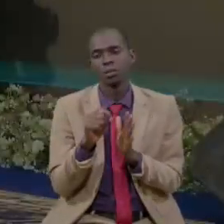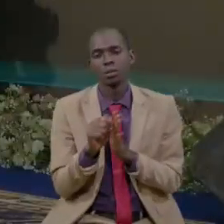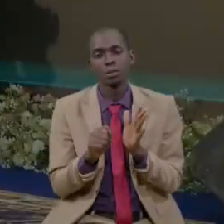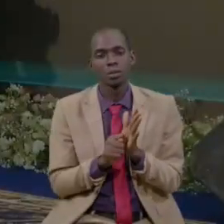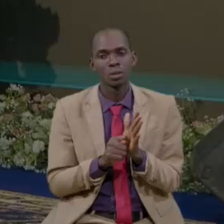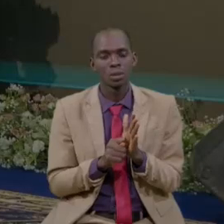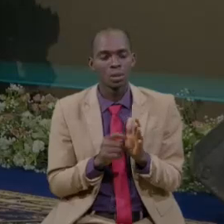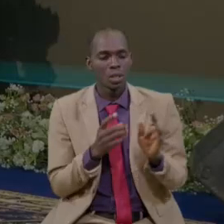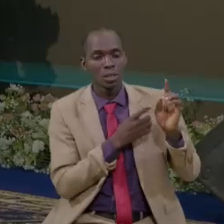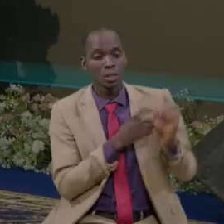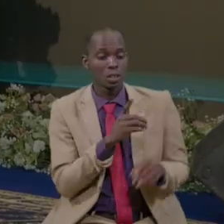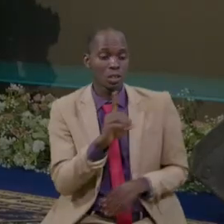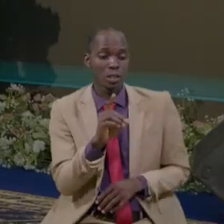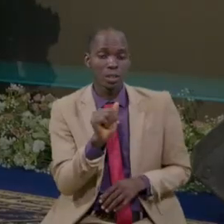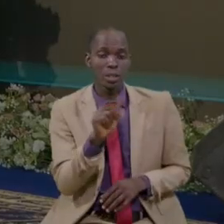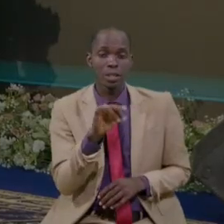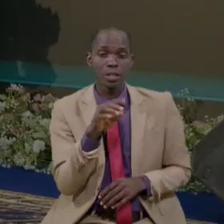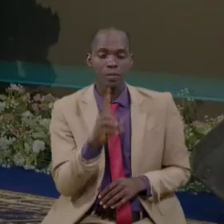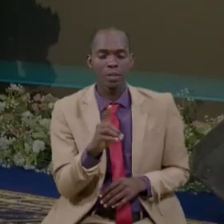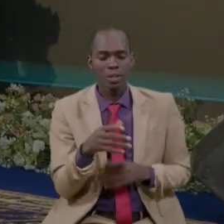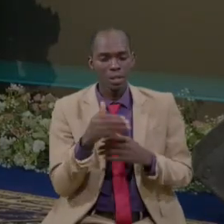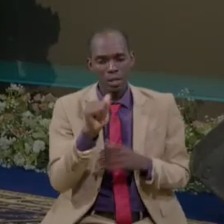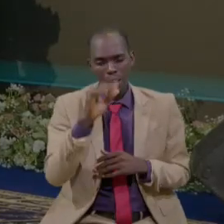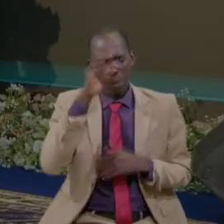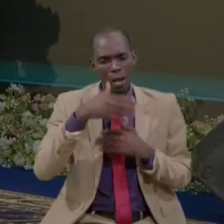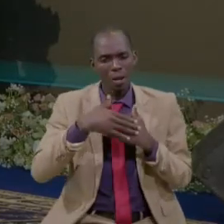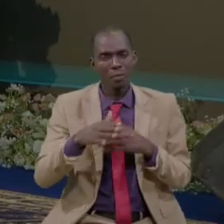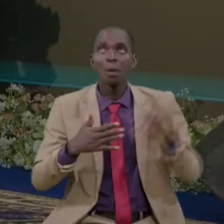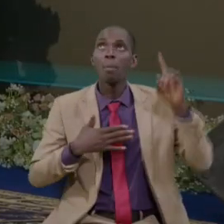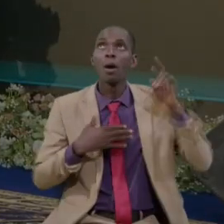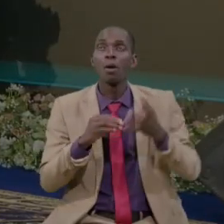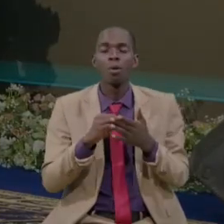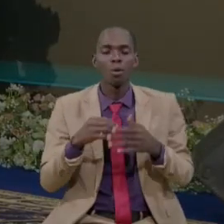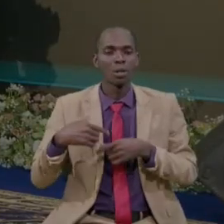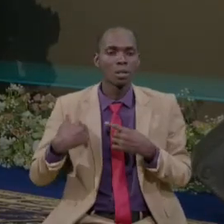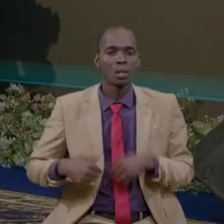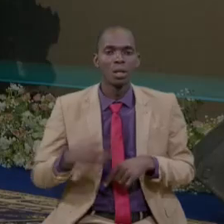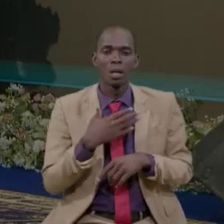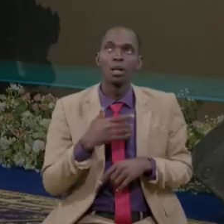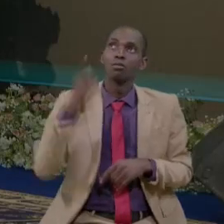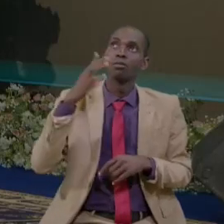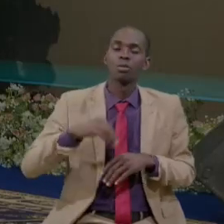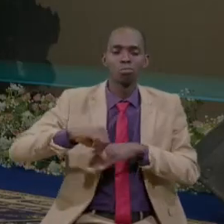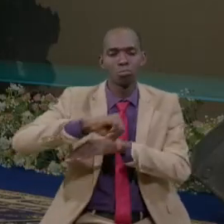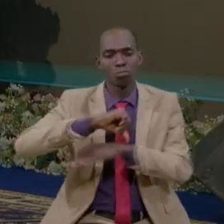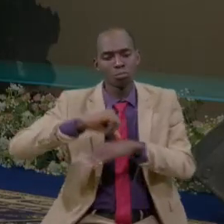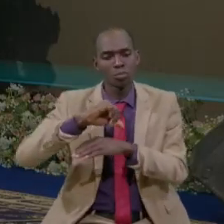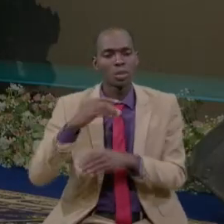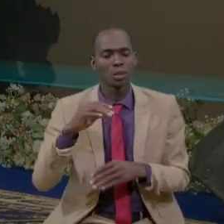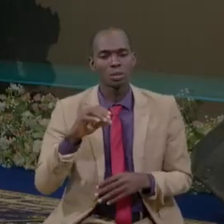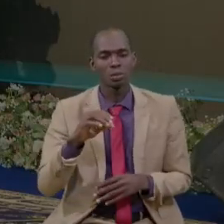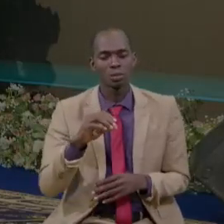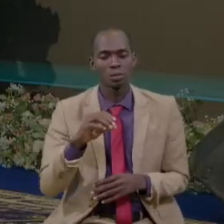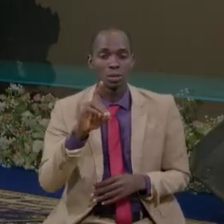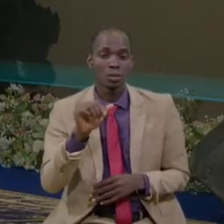Samuel poured the oil of anointing upon him, and the Spirit of God came on him in chapter